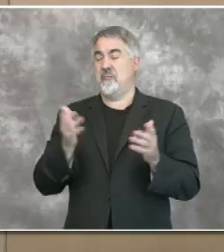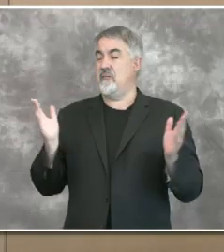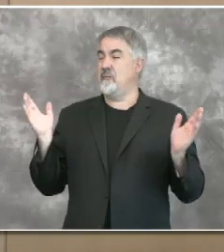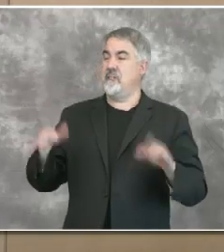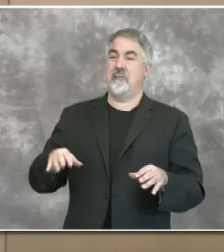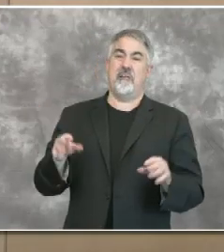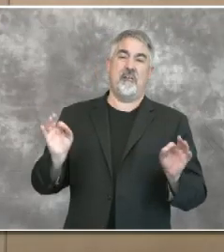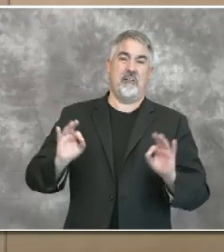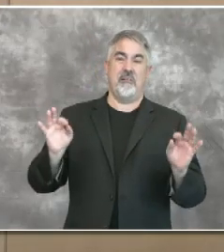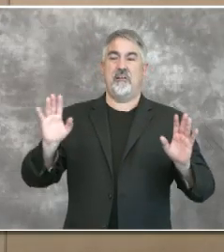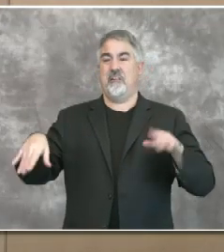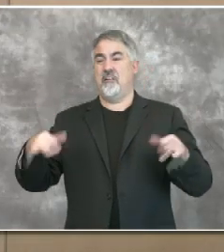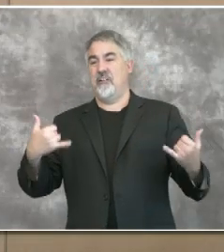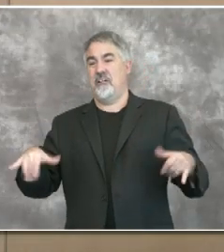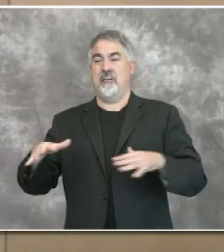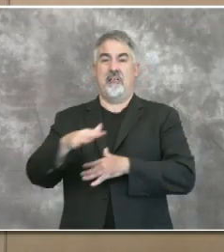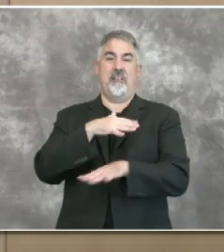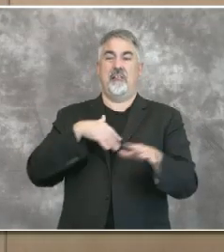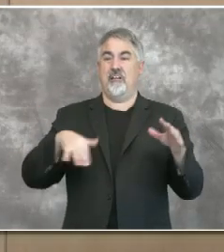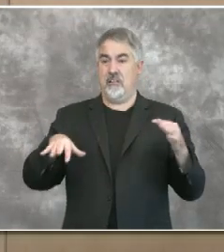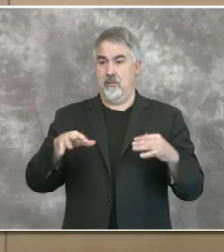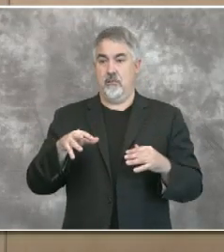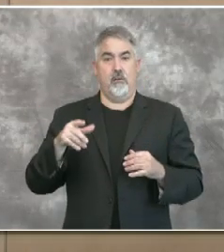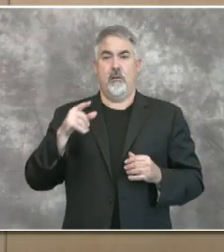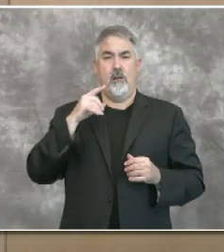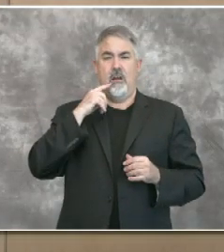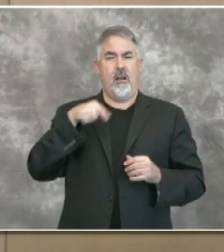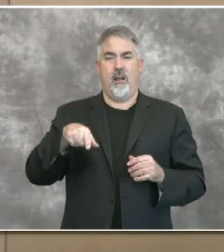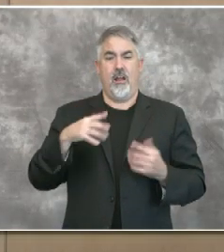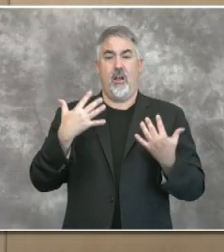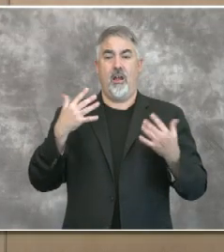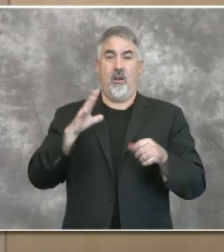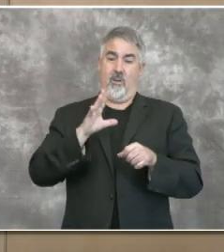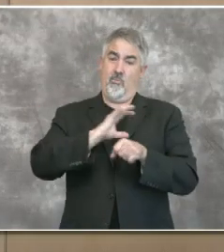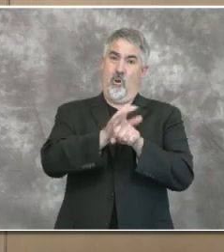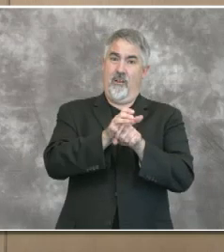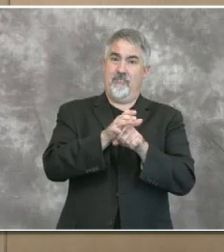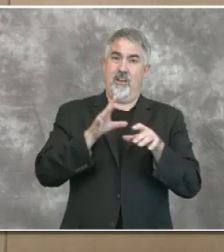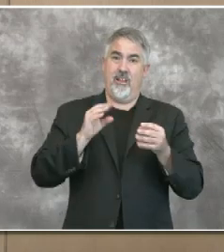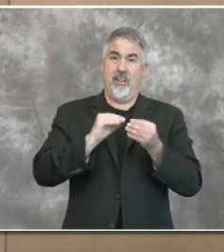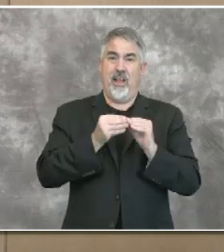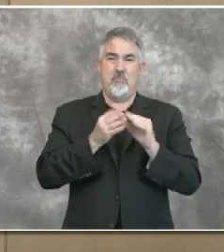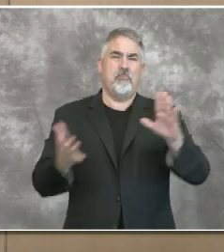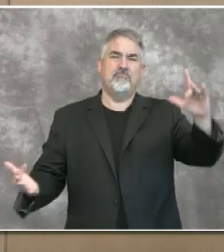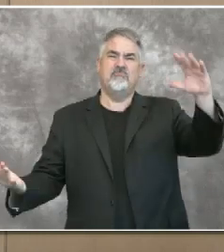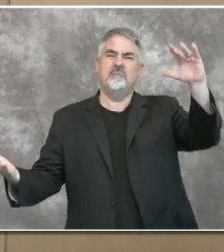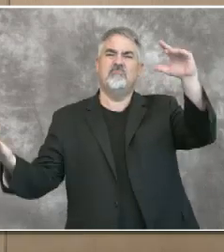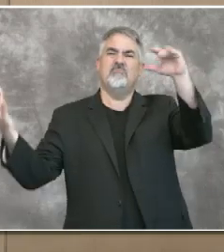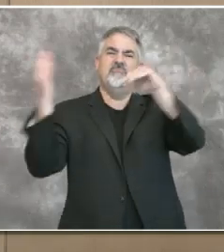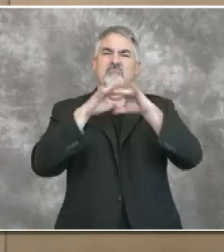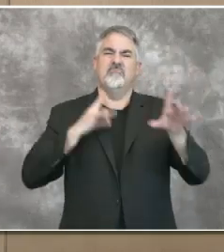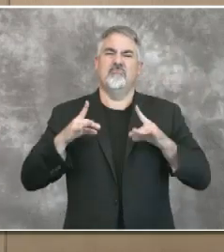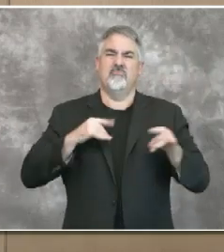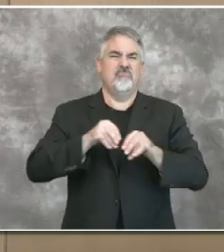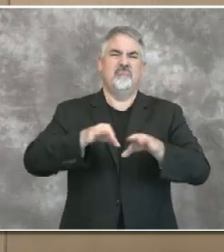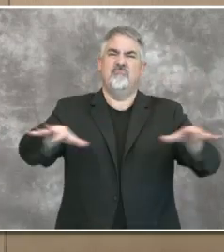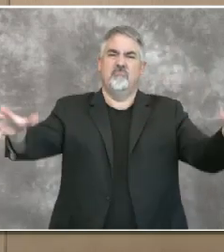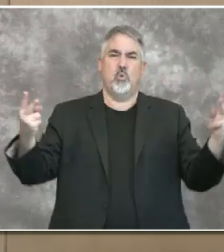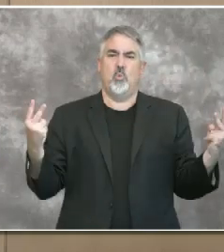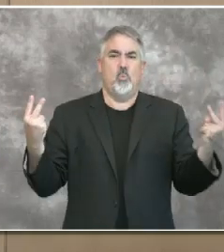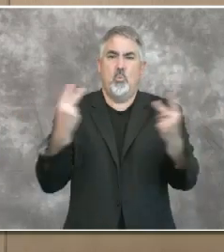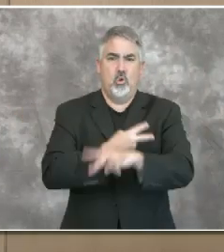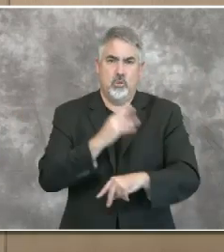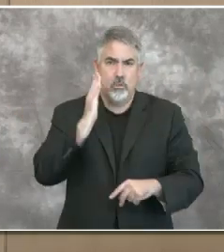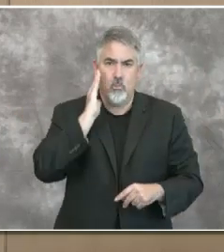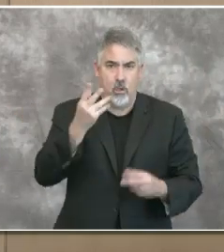implemented already, we will continue to see our numbers increase, maybe even exponentially,